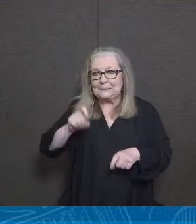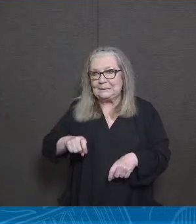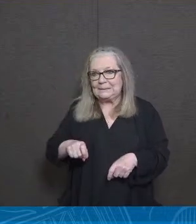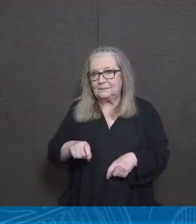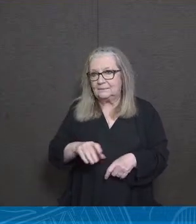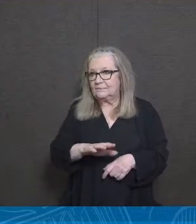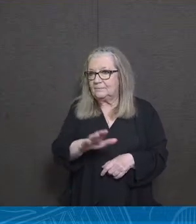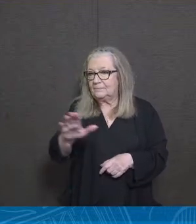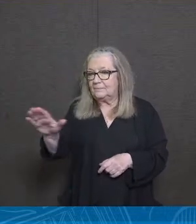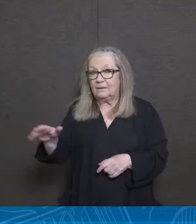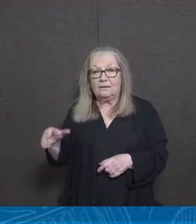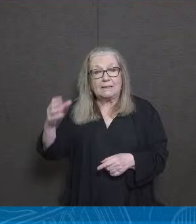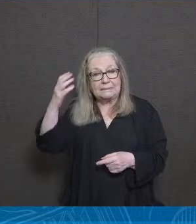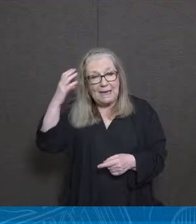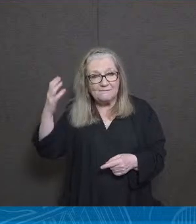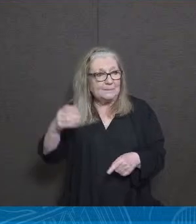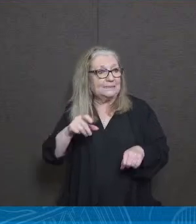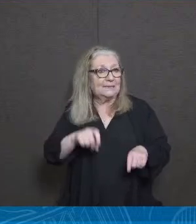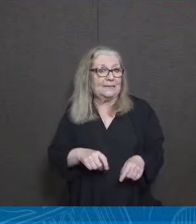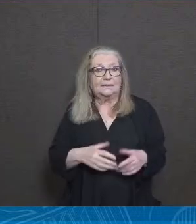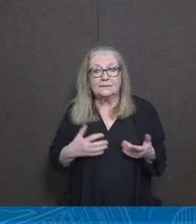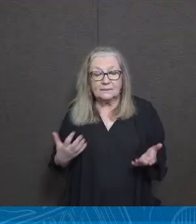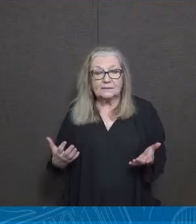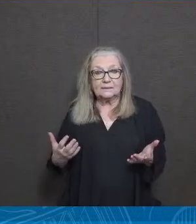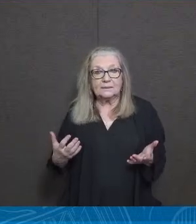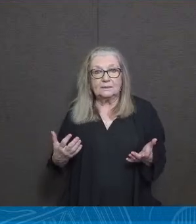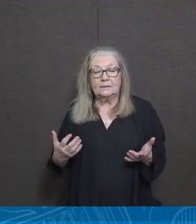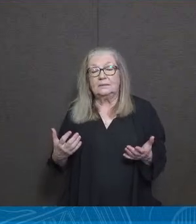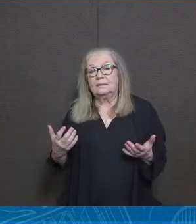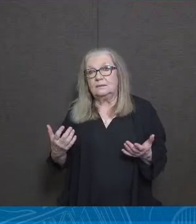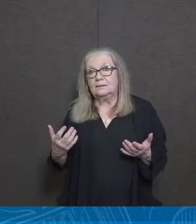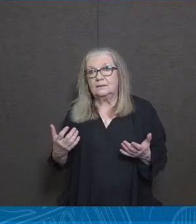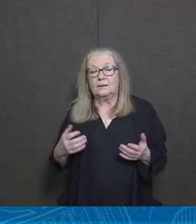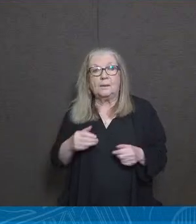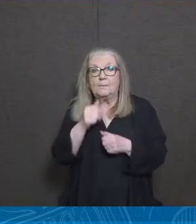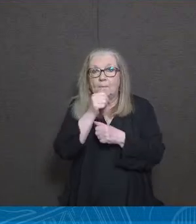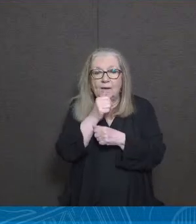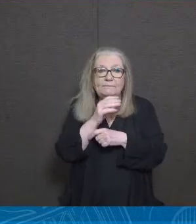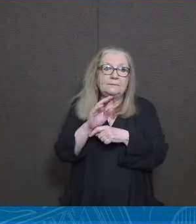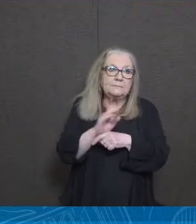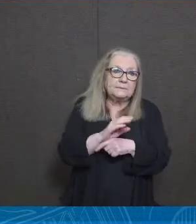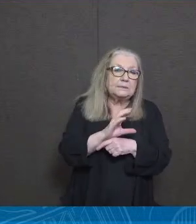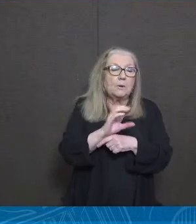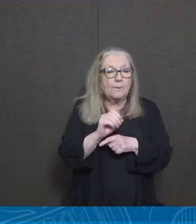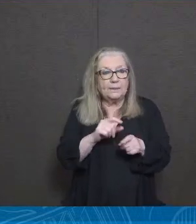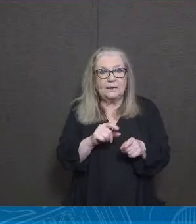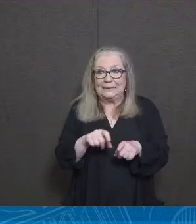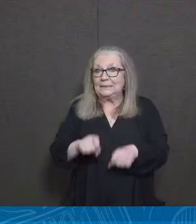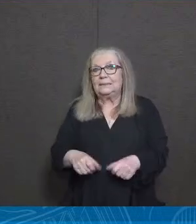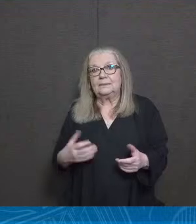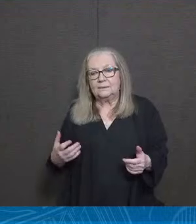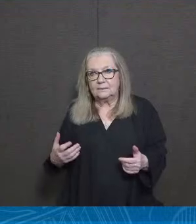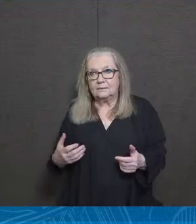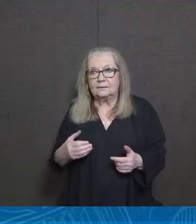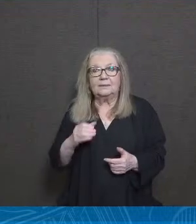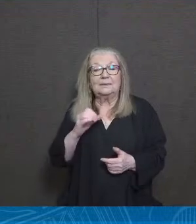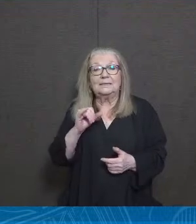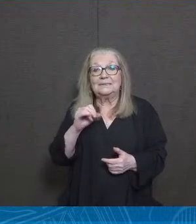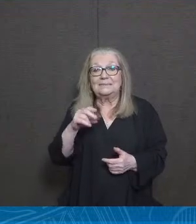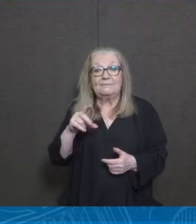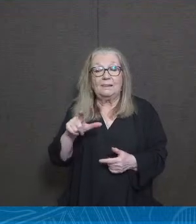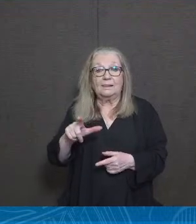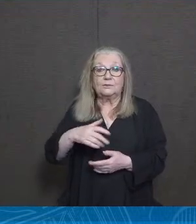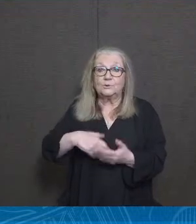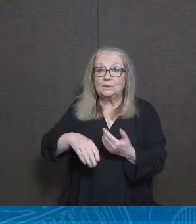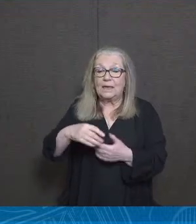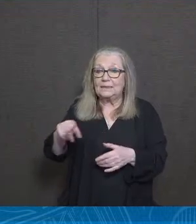participants, from government, in private sectors, academia, civil society. So